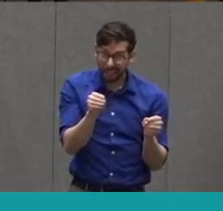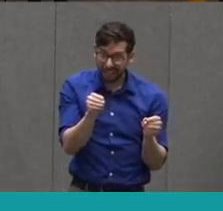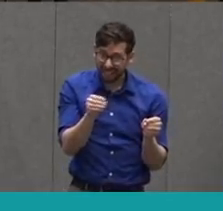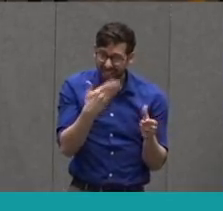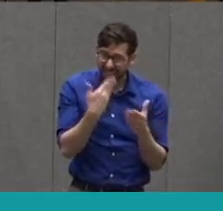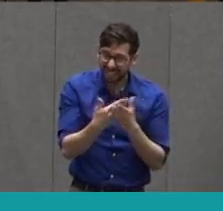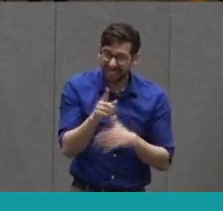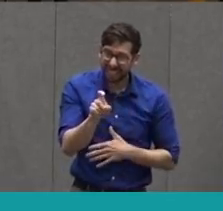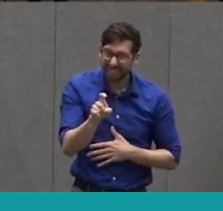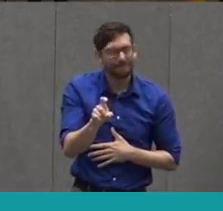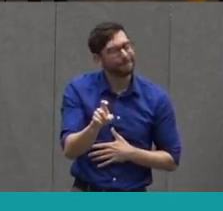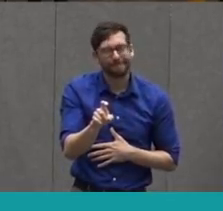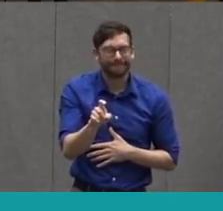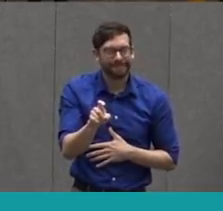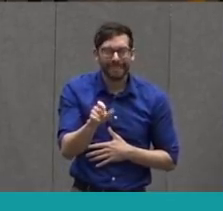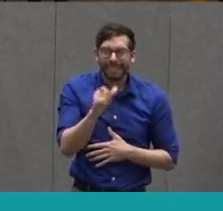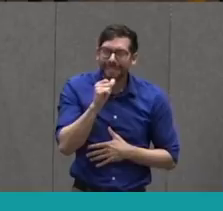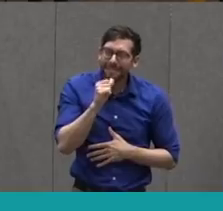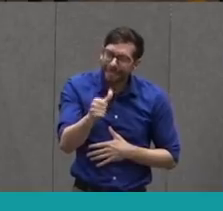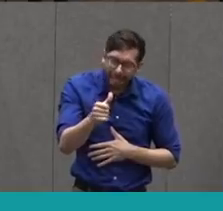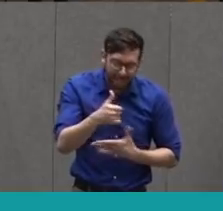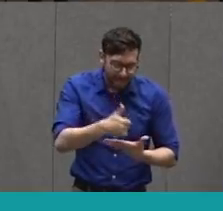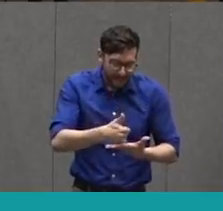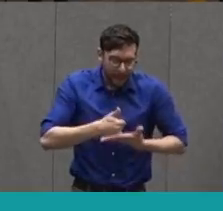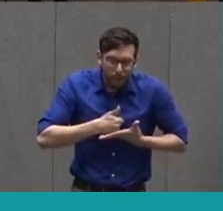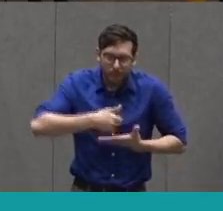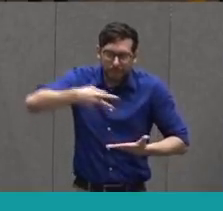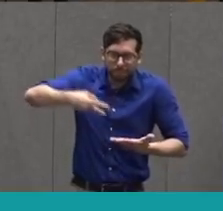sure that the properties help the purpose.